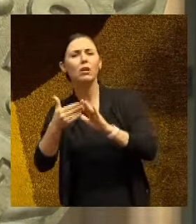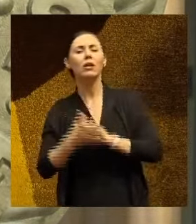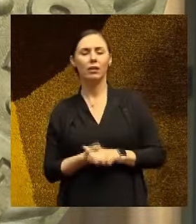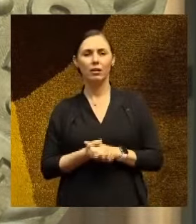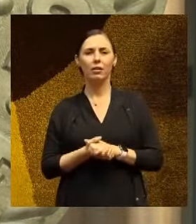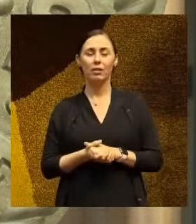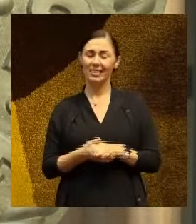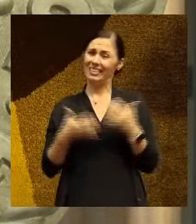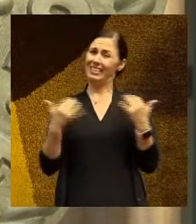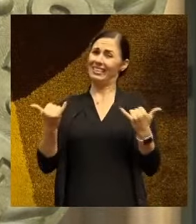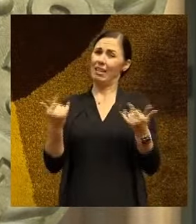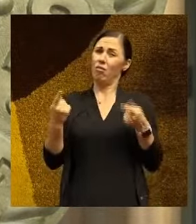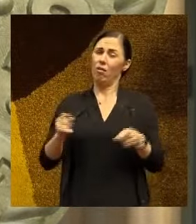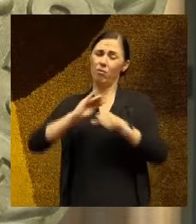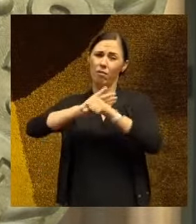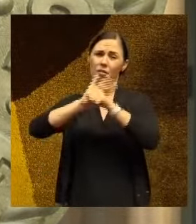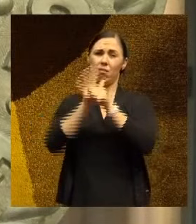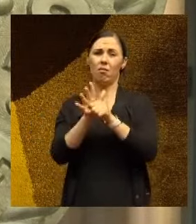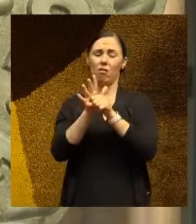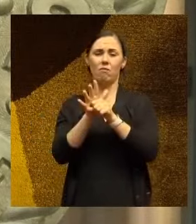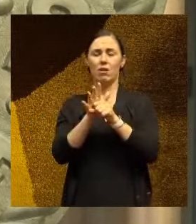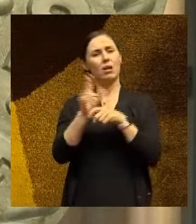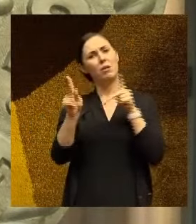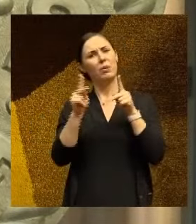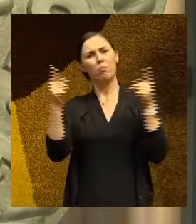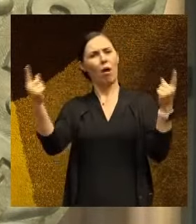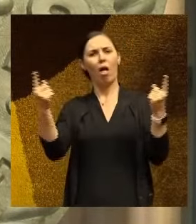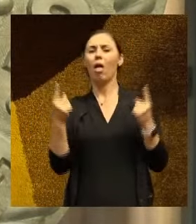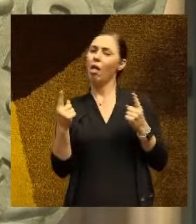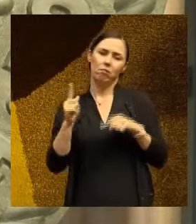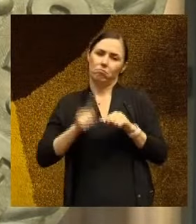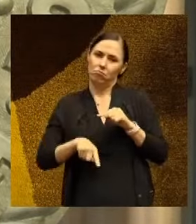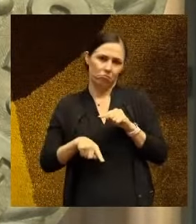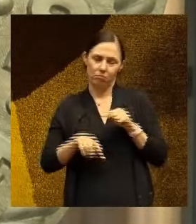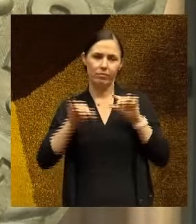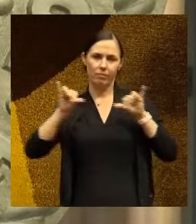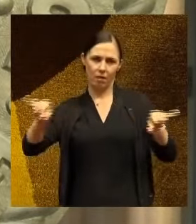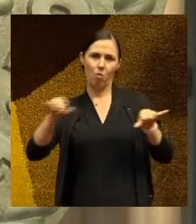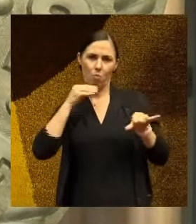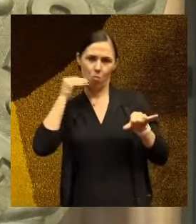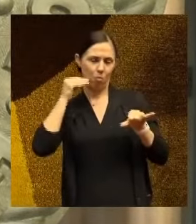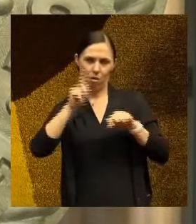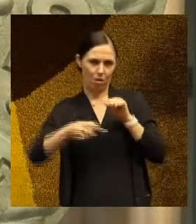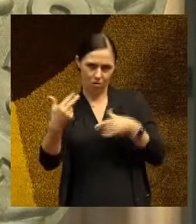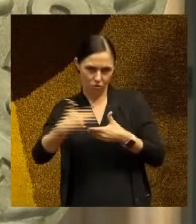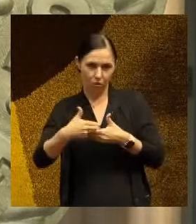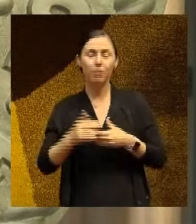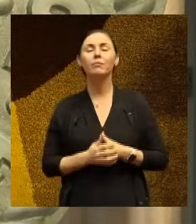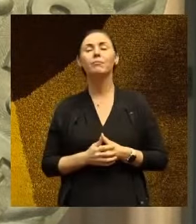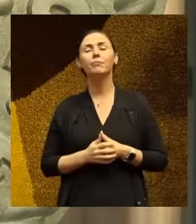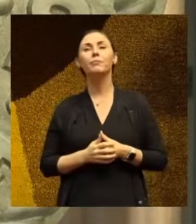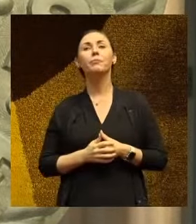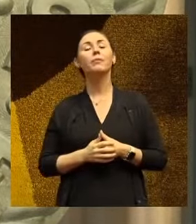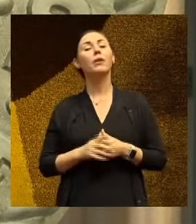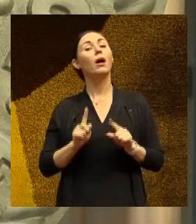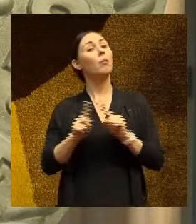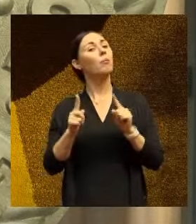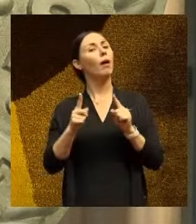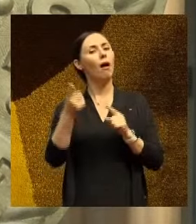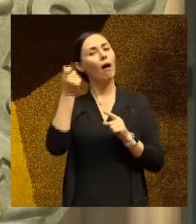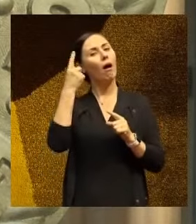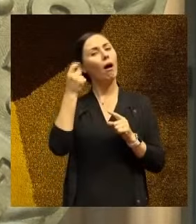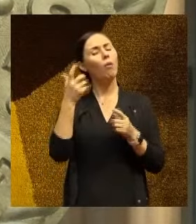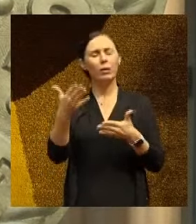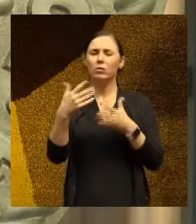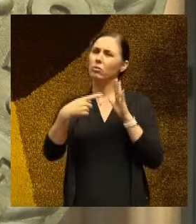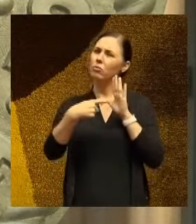pandemic, they cannot be here in person. But I wanted to take a moment to express my appreciation for